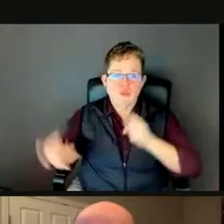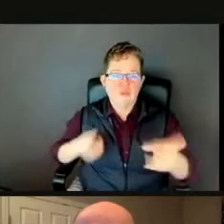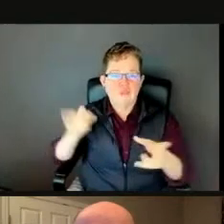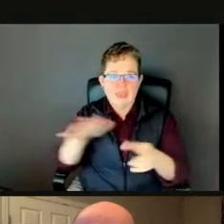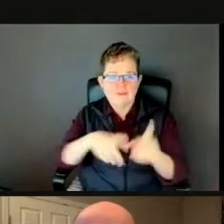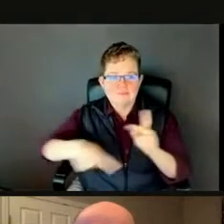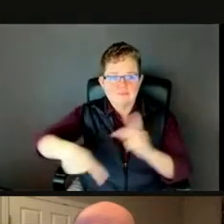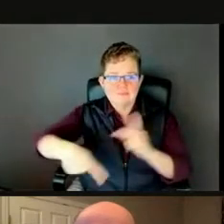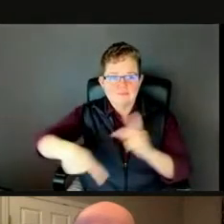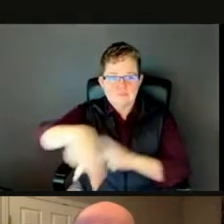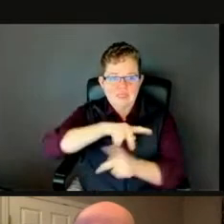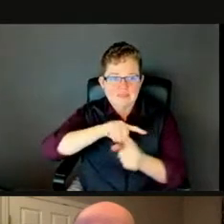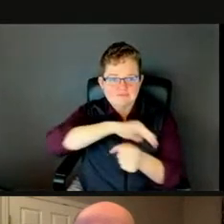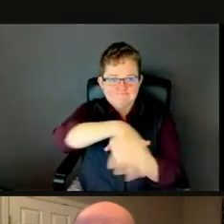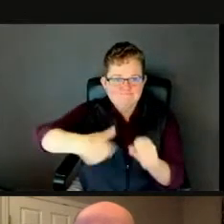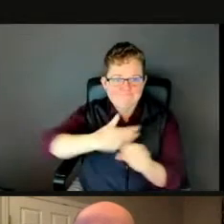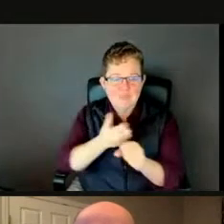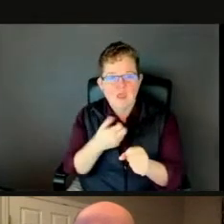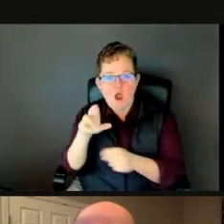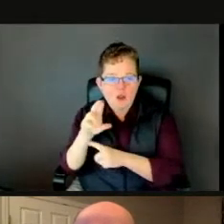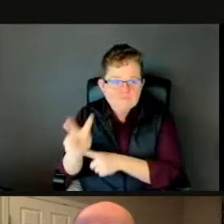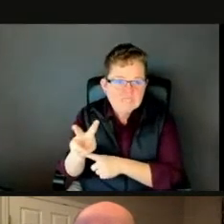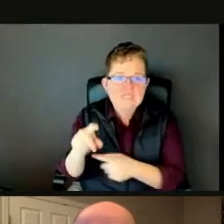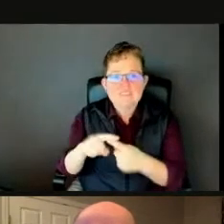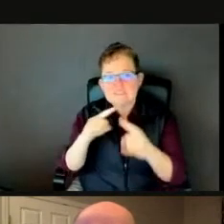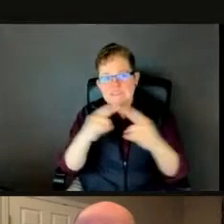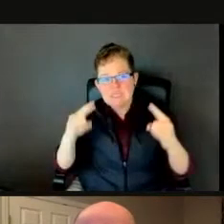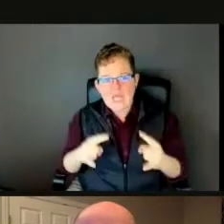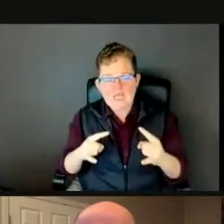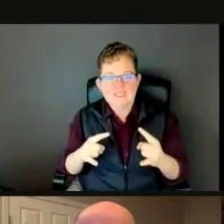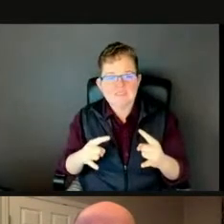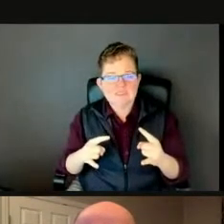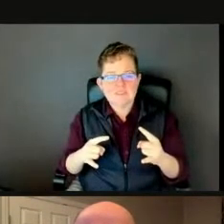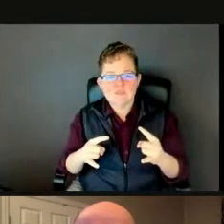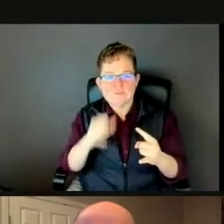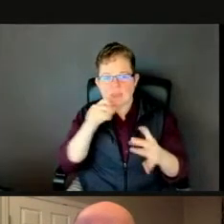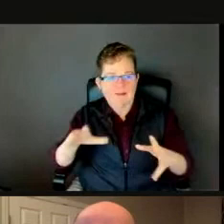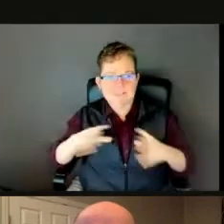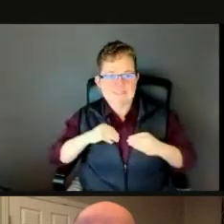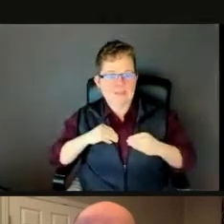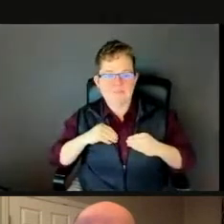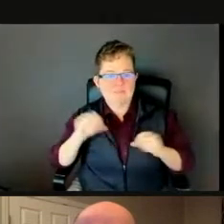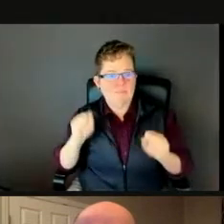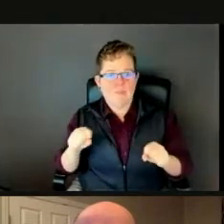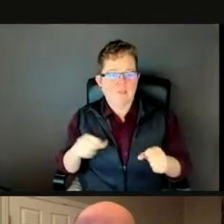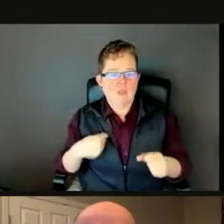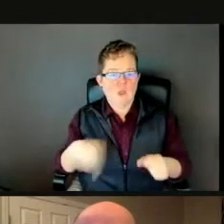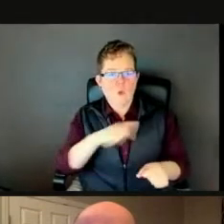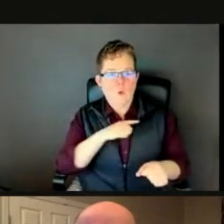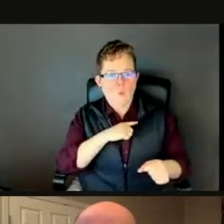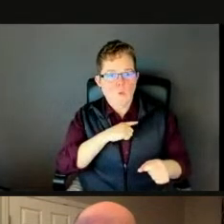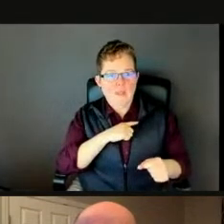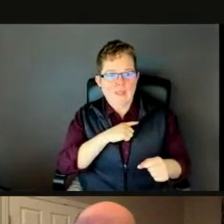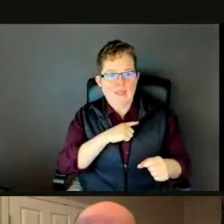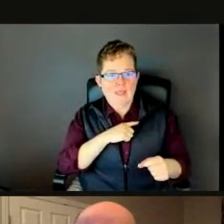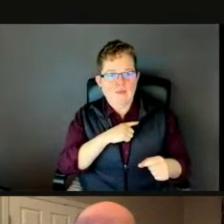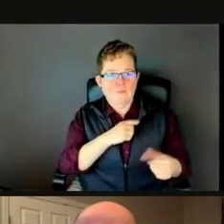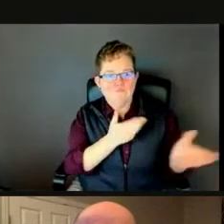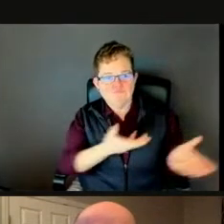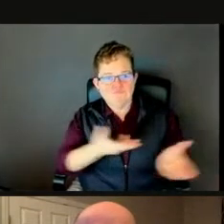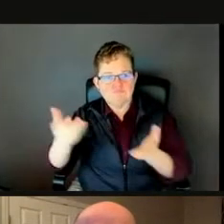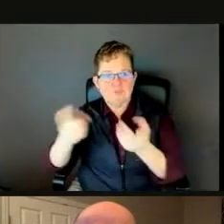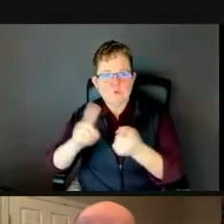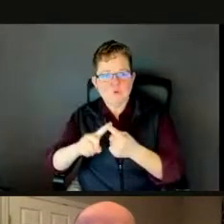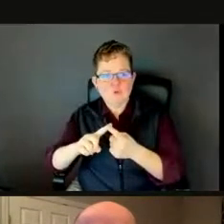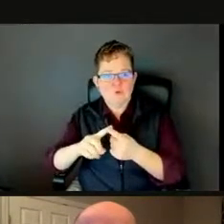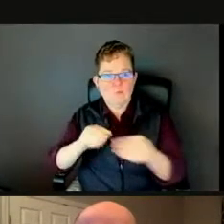their RVs or their tents is not going to be acceptable. We carry that into housing